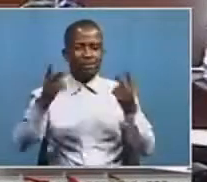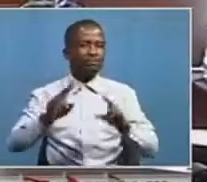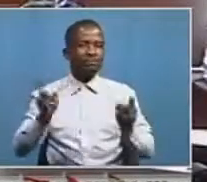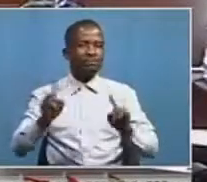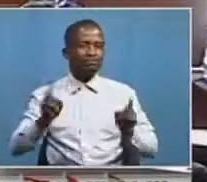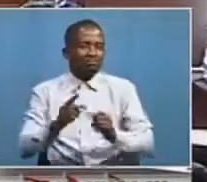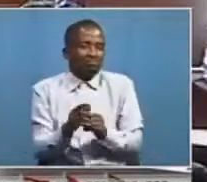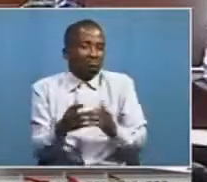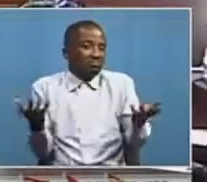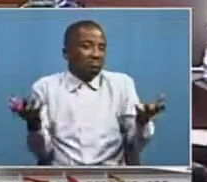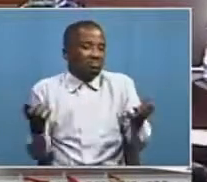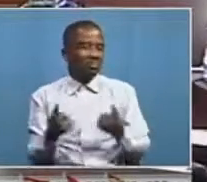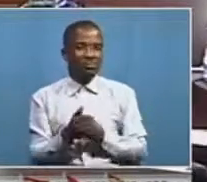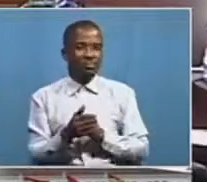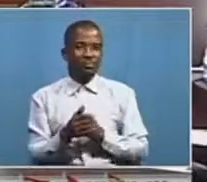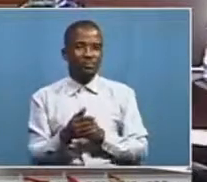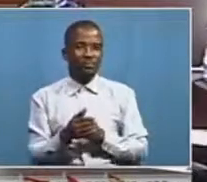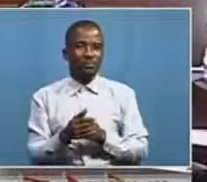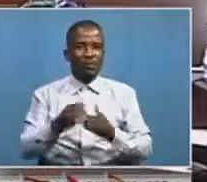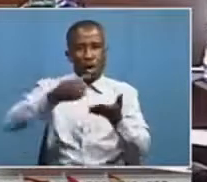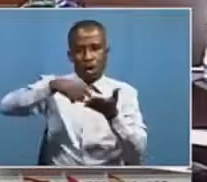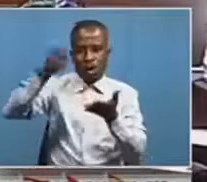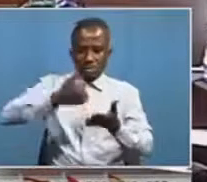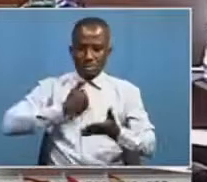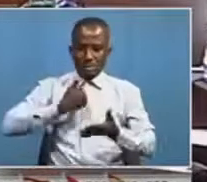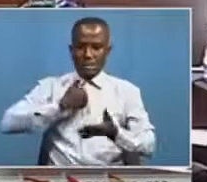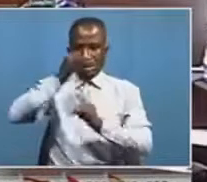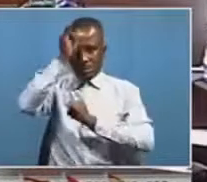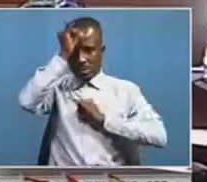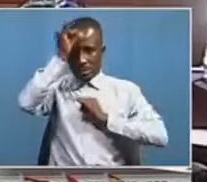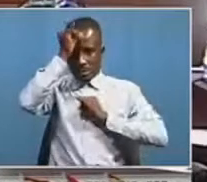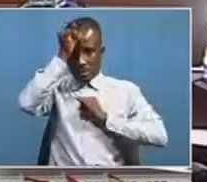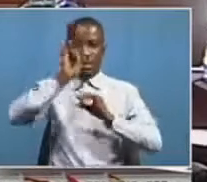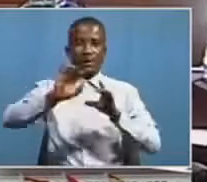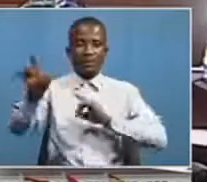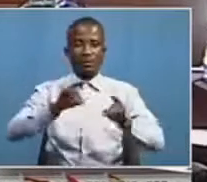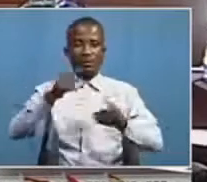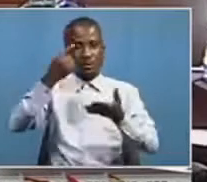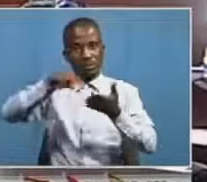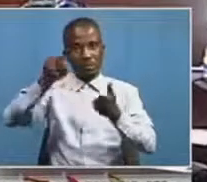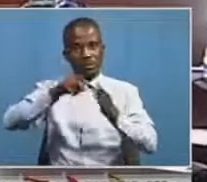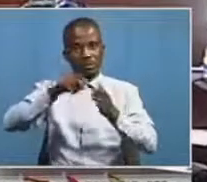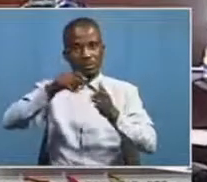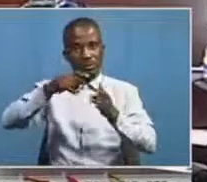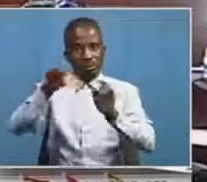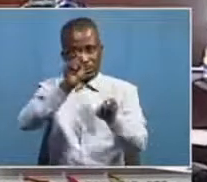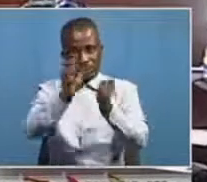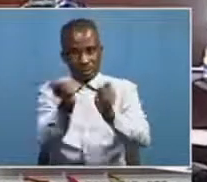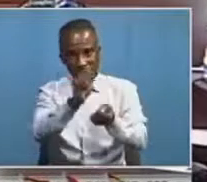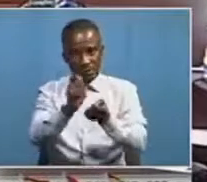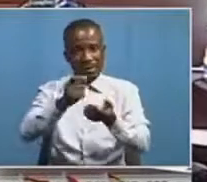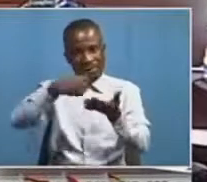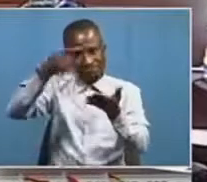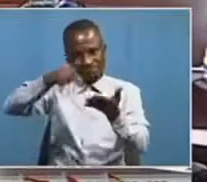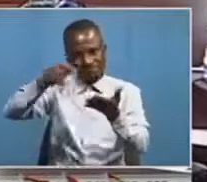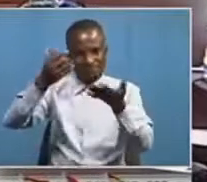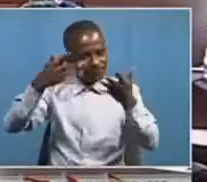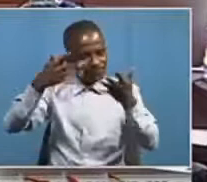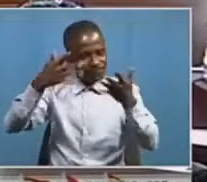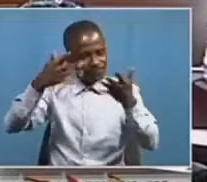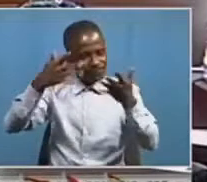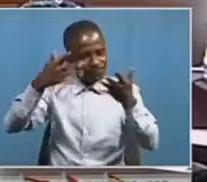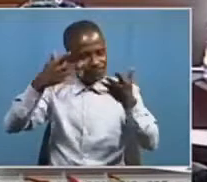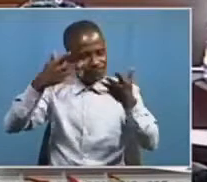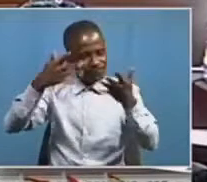unilaterally effected the said corrections contrary to Articles 23 and 296A and B of the